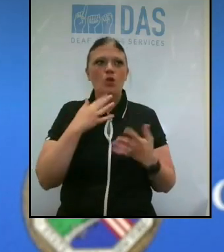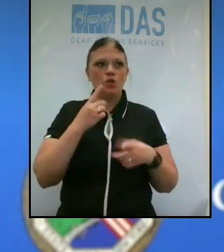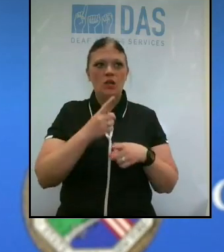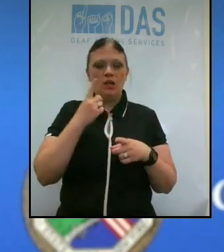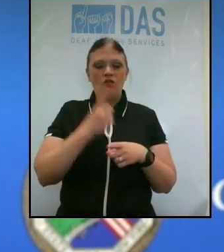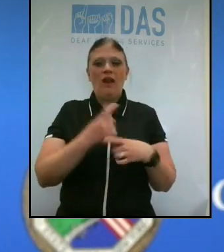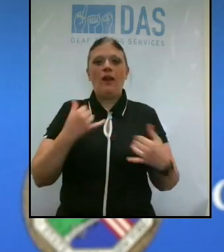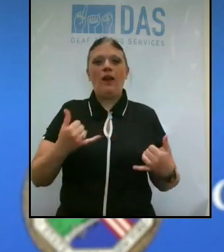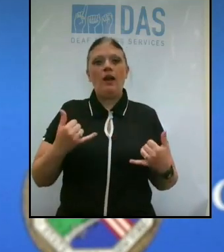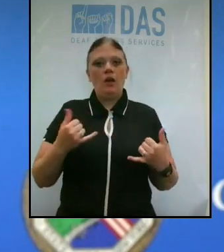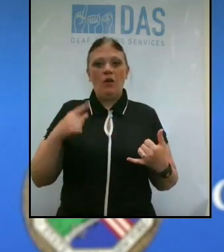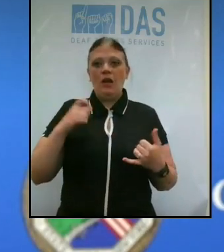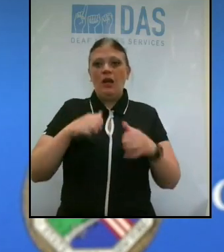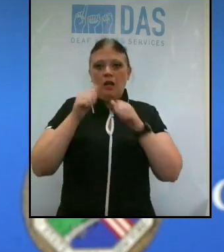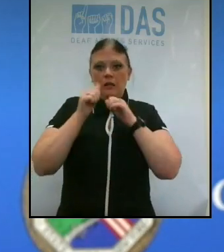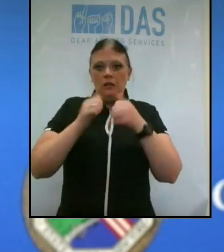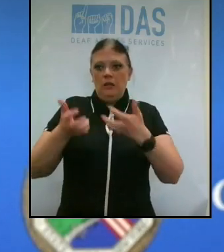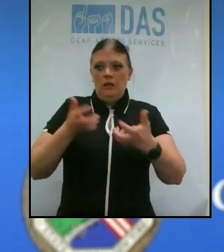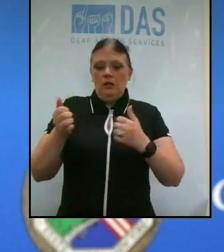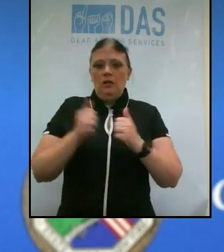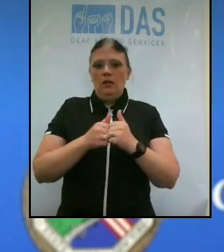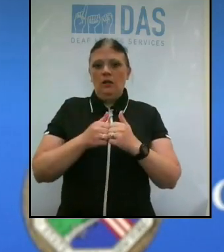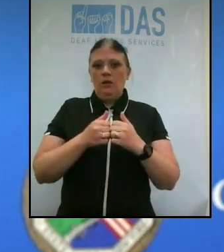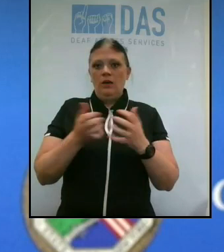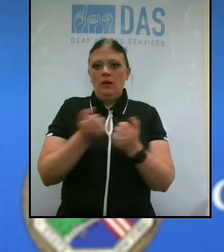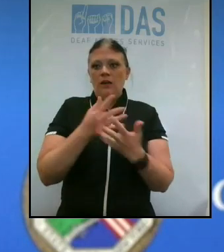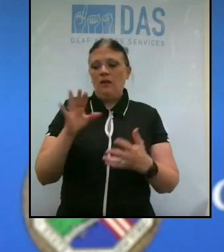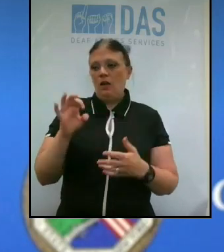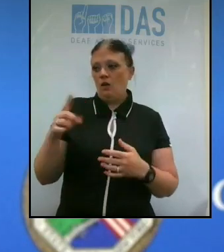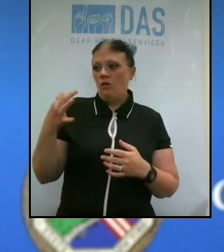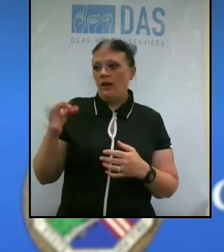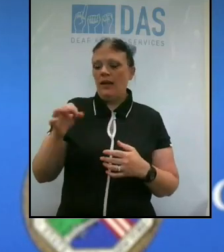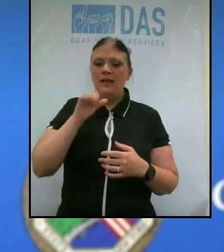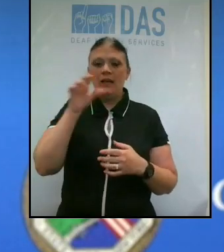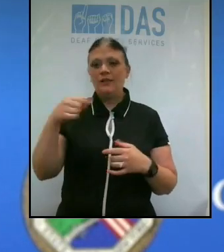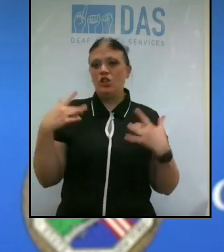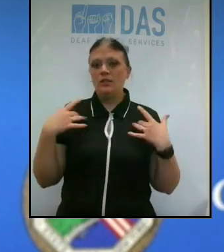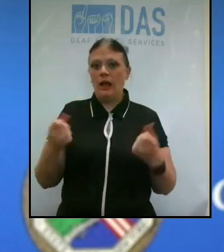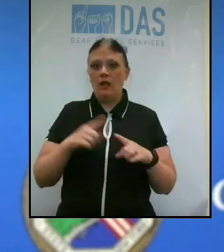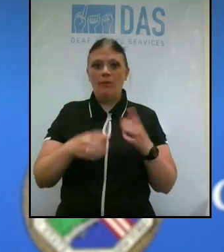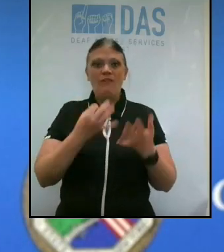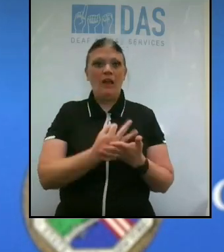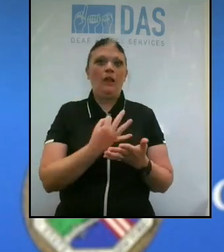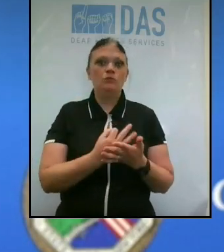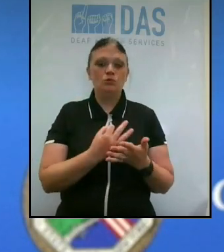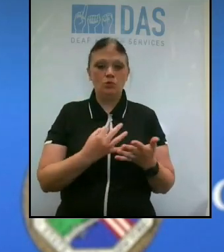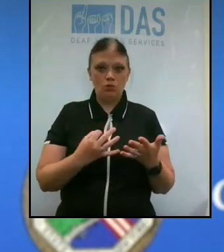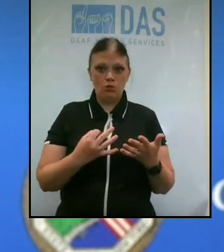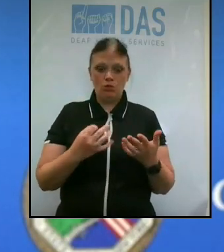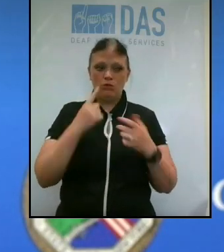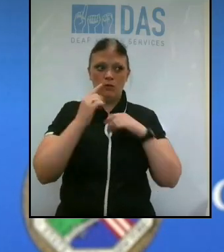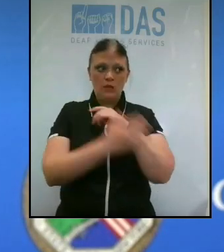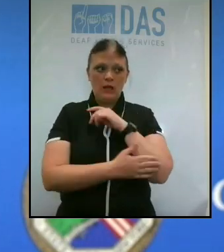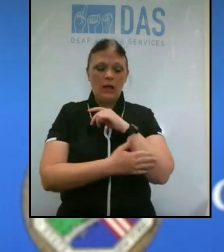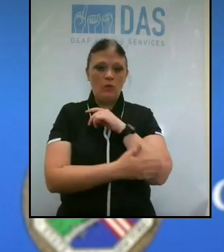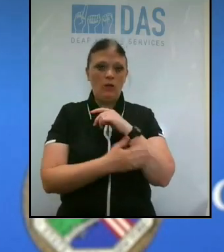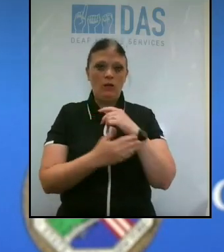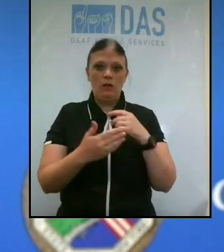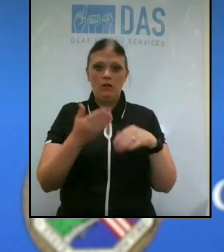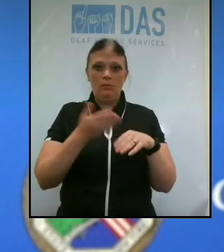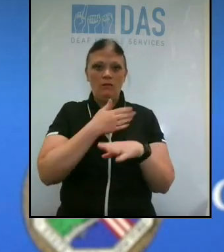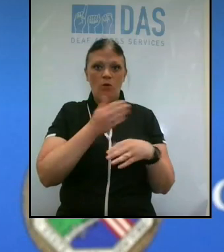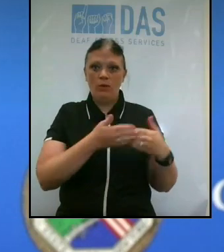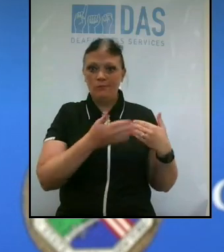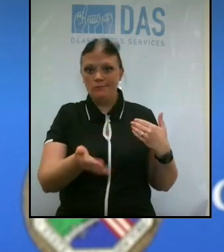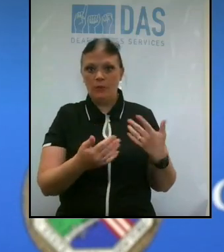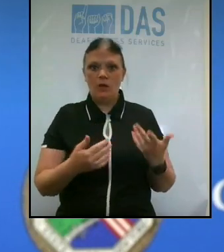meantime, I got to deal with the issues associated with COVID-19, not just the health issues, but the financial issues with where the county goes moving forward. And